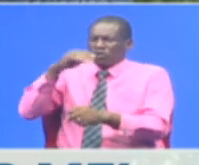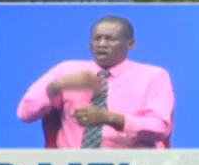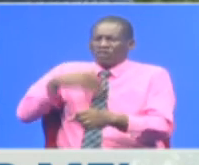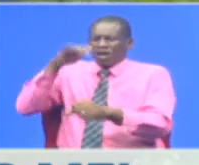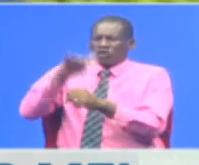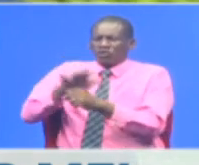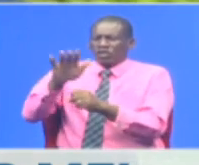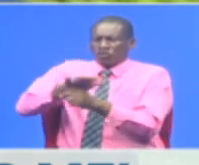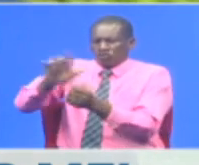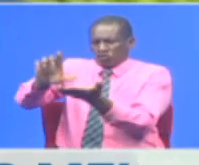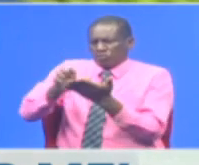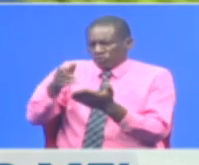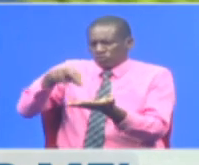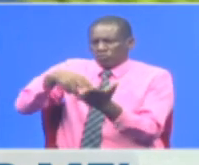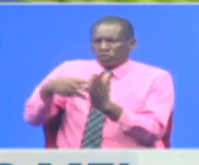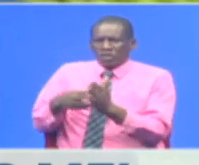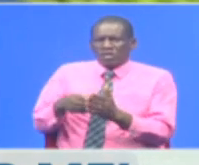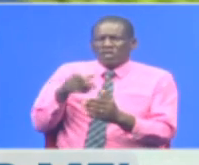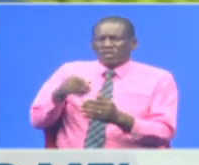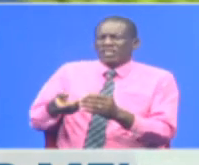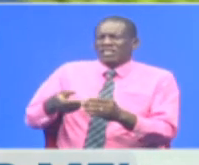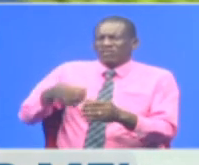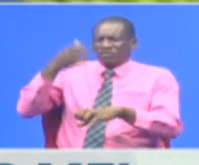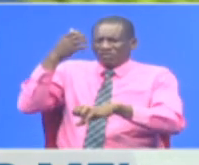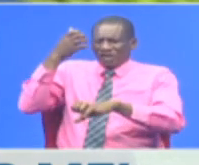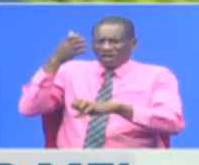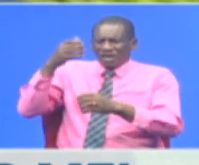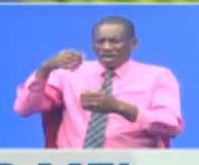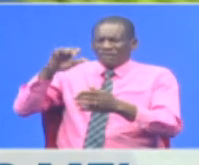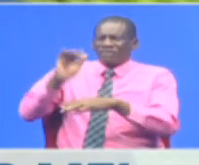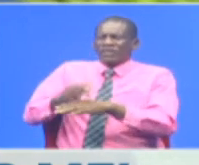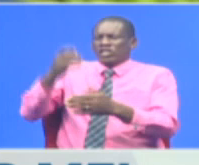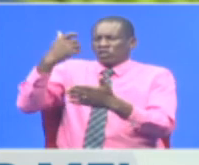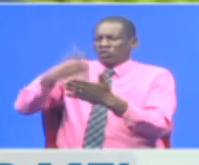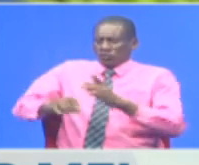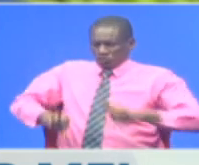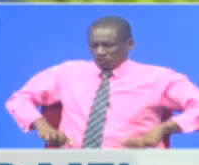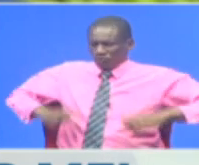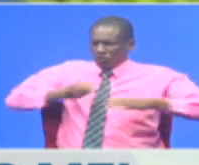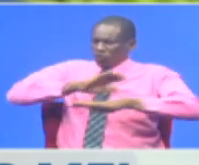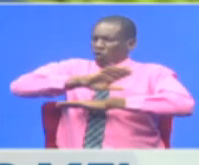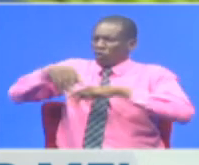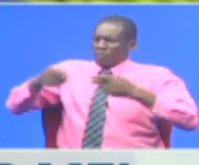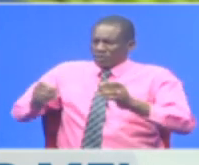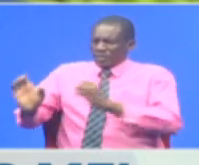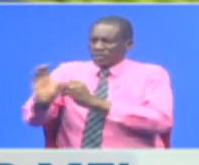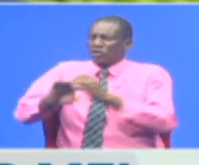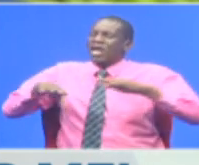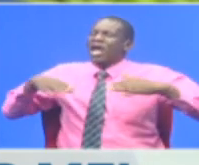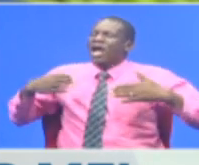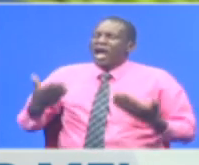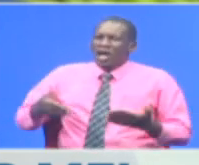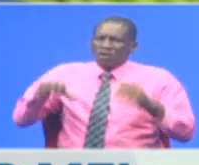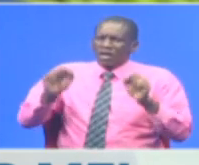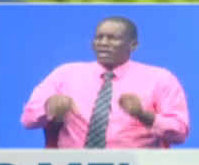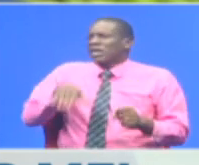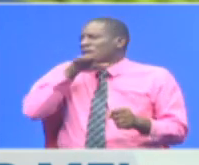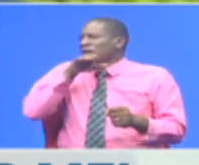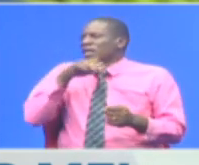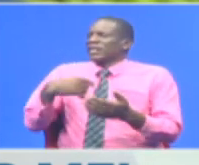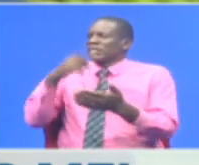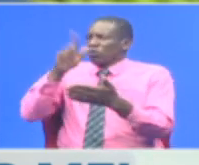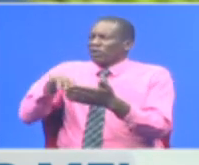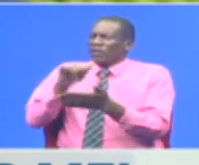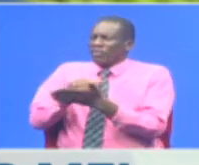Tremendously, it has been part of the cost of living that is destroying nearly every citizen in this country. How can he say that that is a